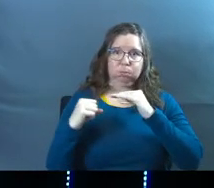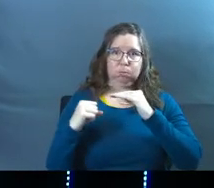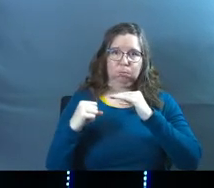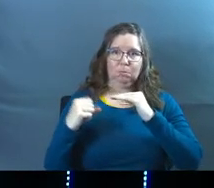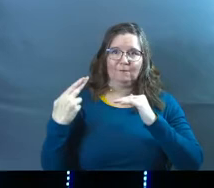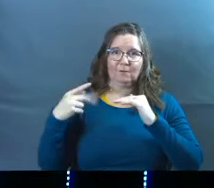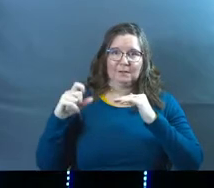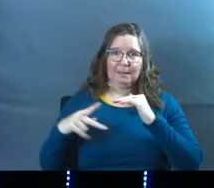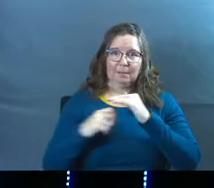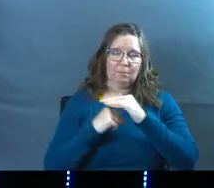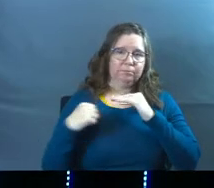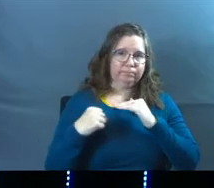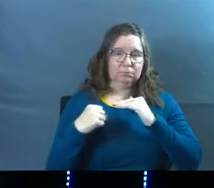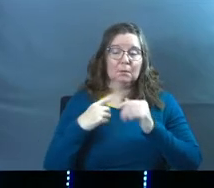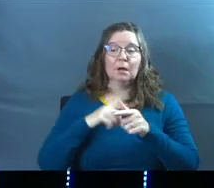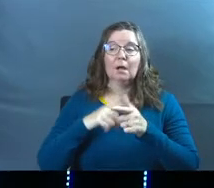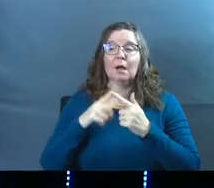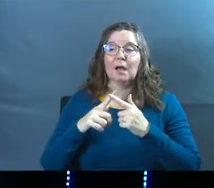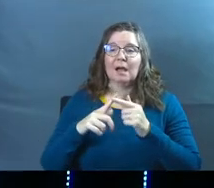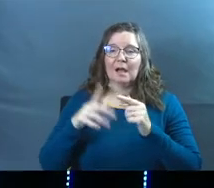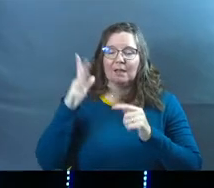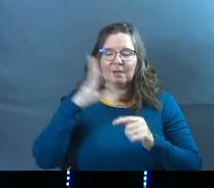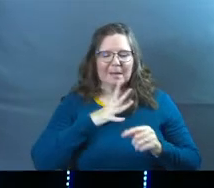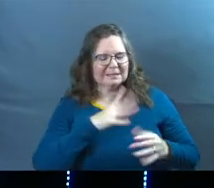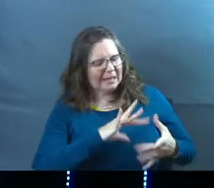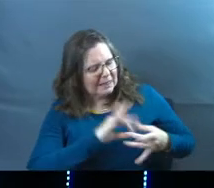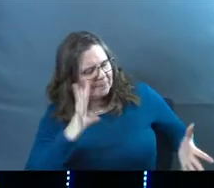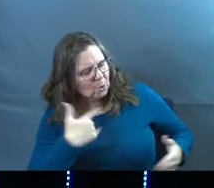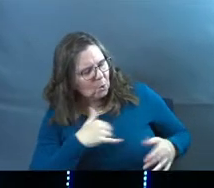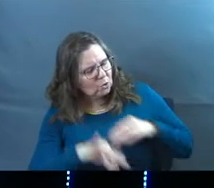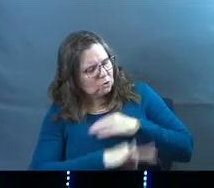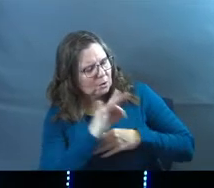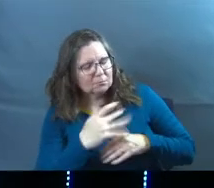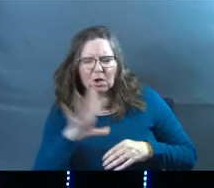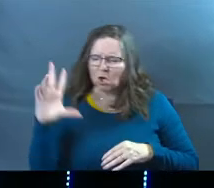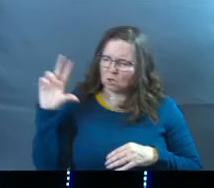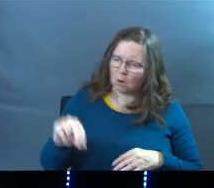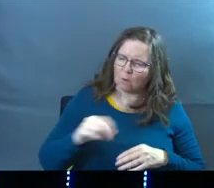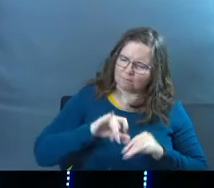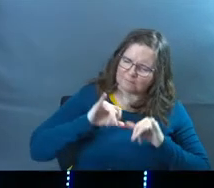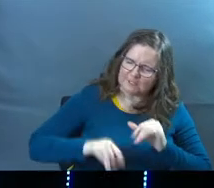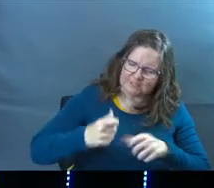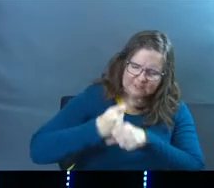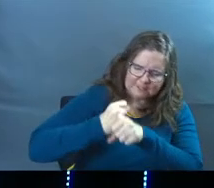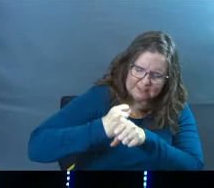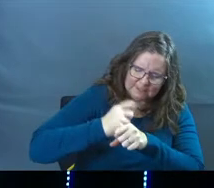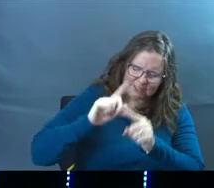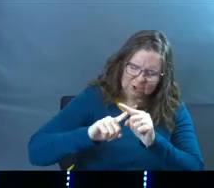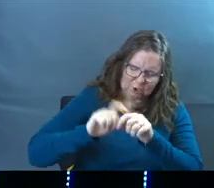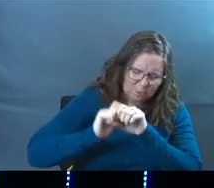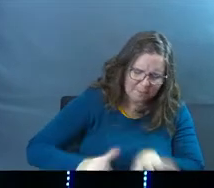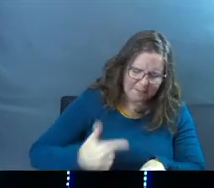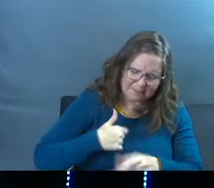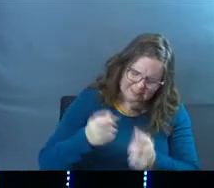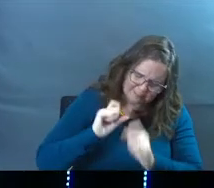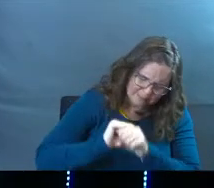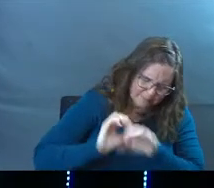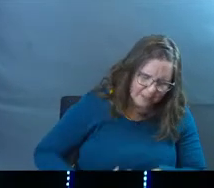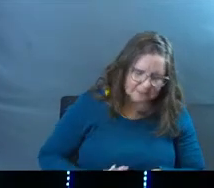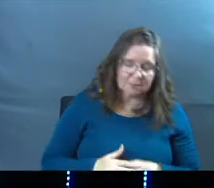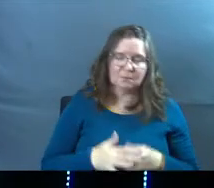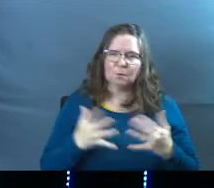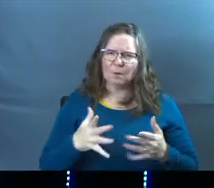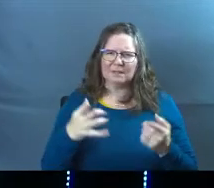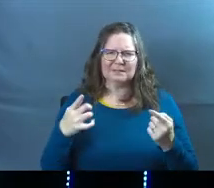the man said, "Let me go, for the dawn is breaking." But Jacob said, "I will not let you go unless you bless me." What in the world is happening